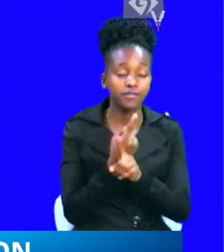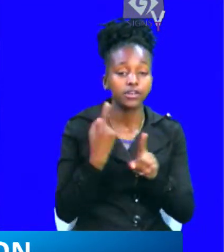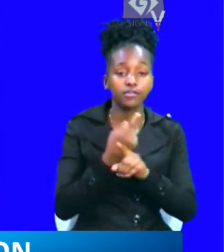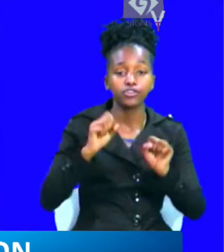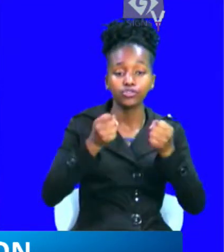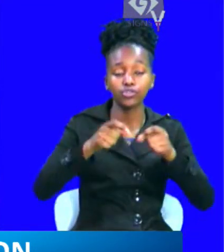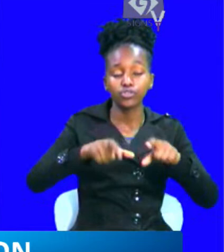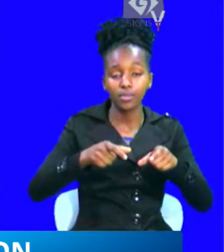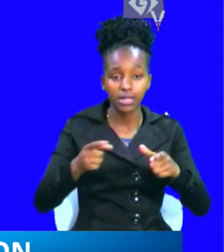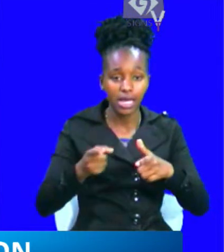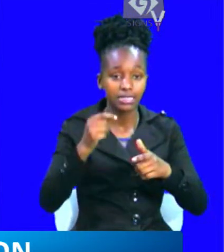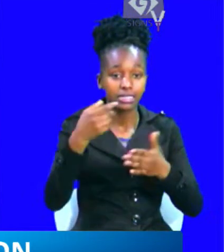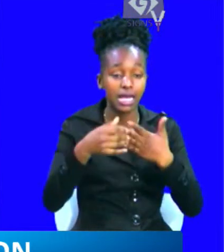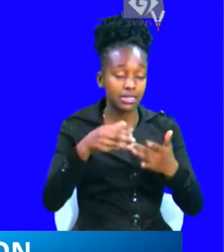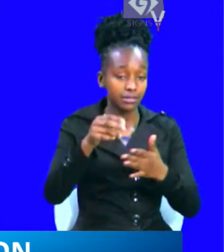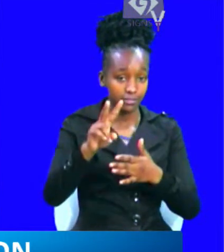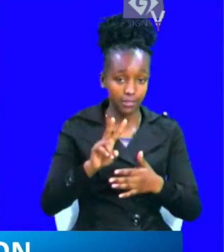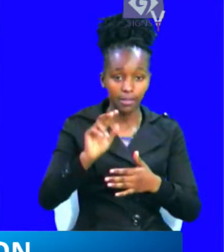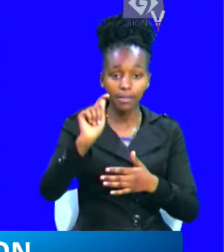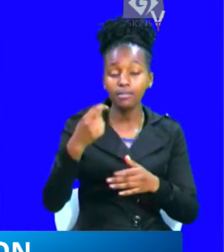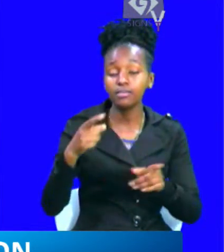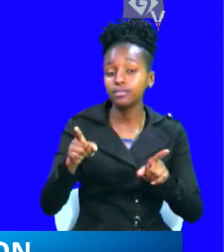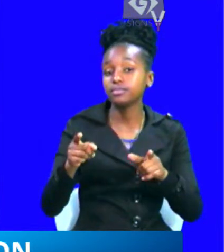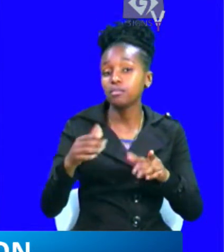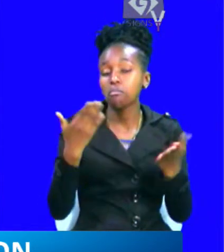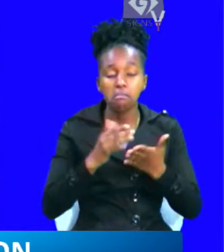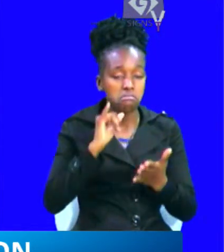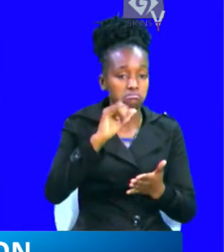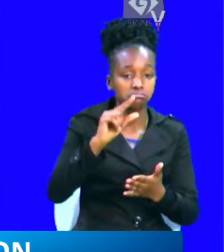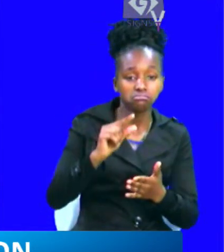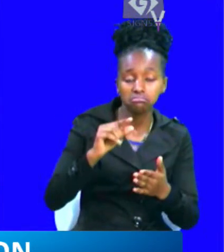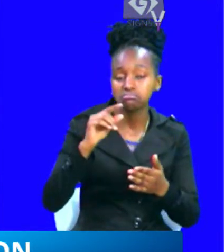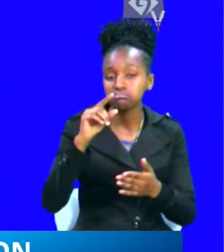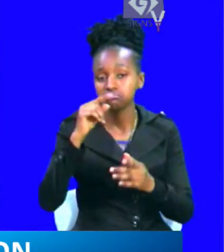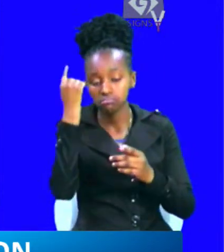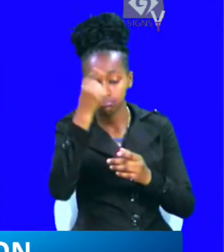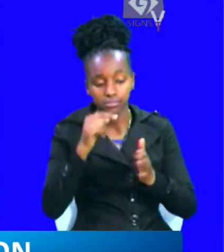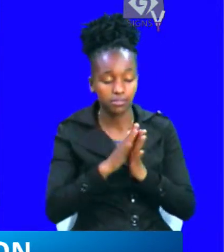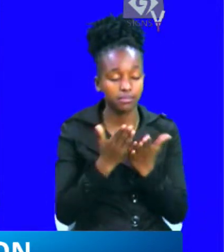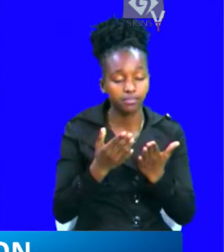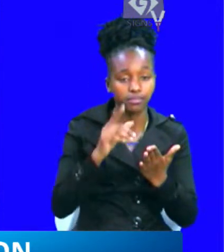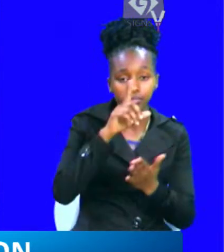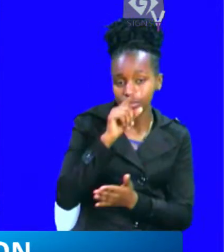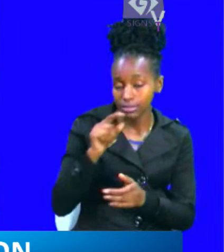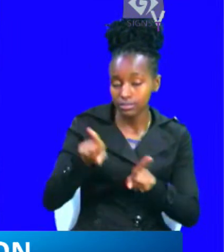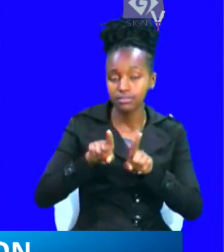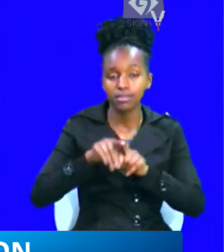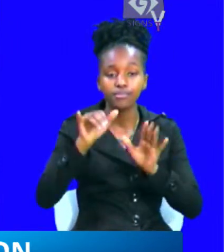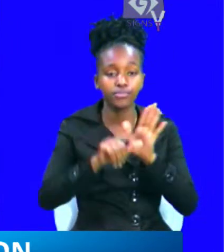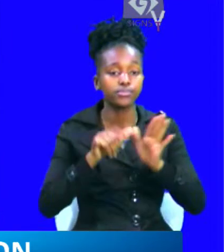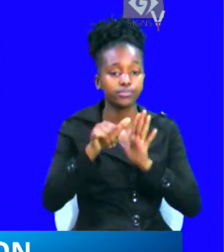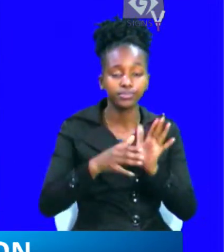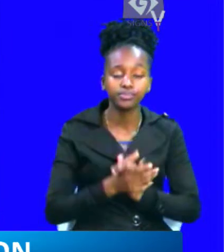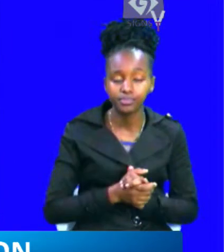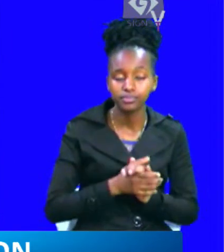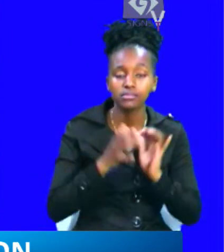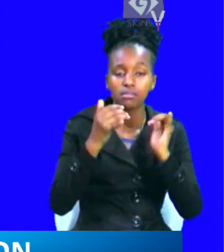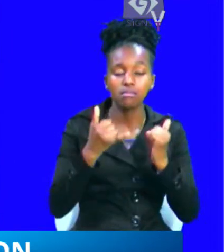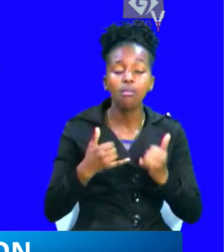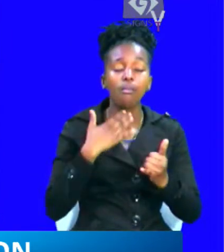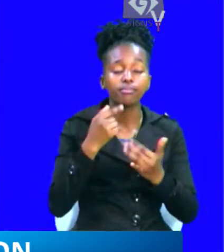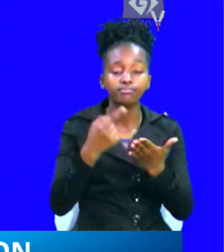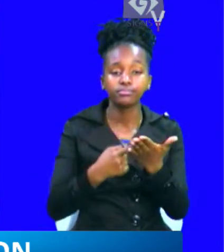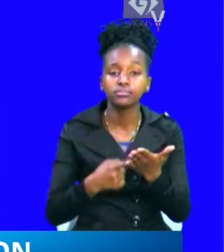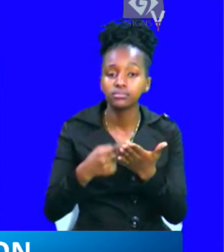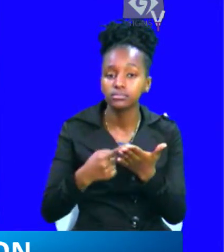at Science TV Kenya. That is Instagram, Facebook, Twitter, as well as YouTube. Now, we want to talk about